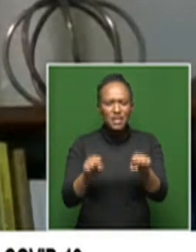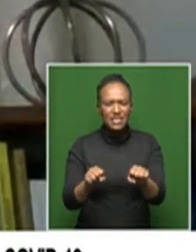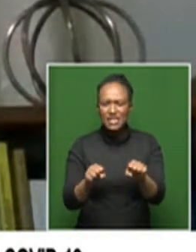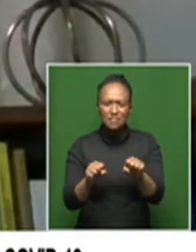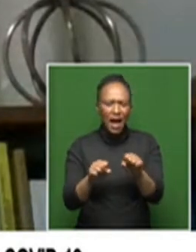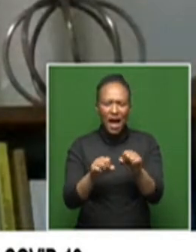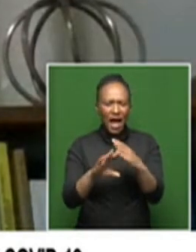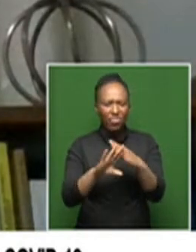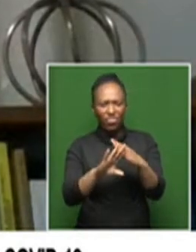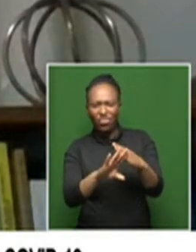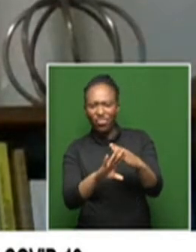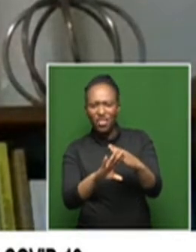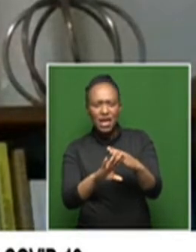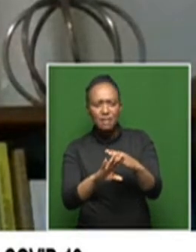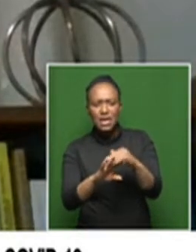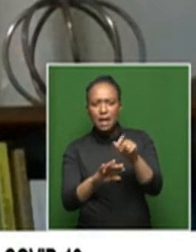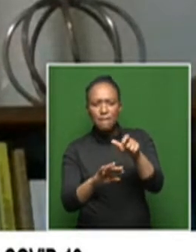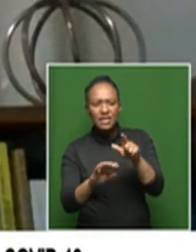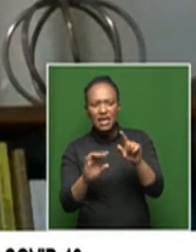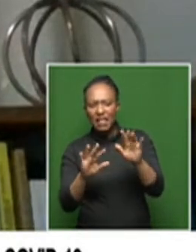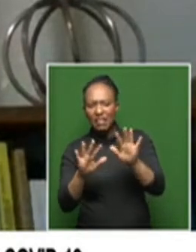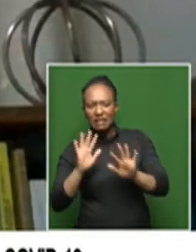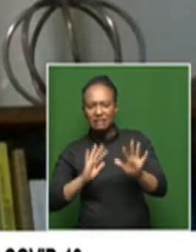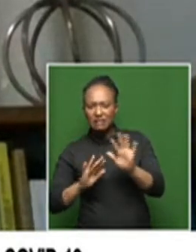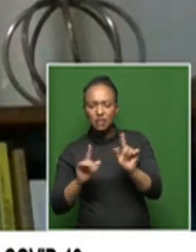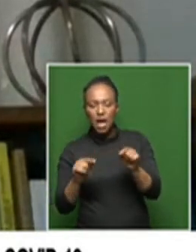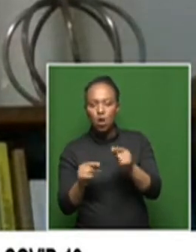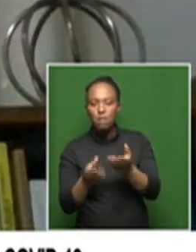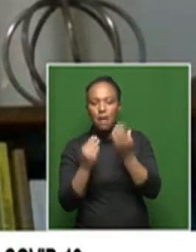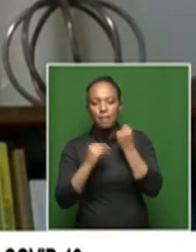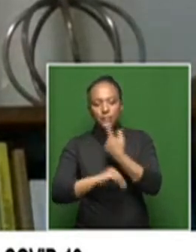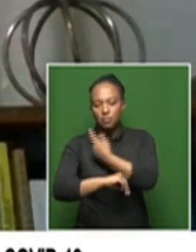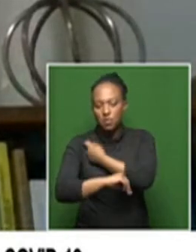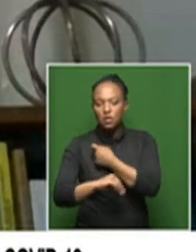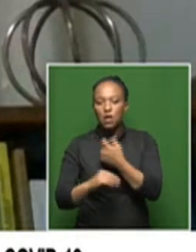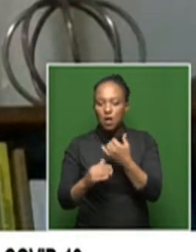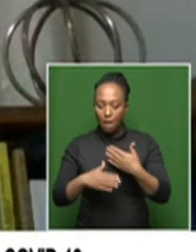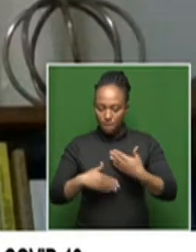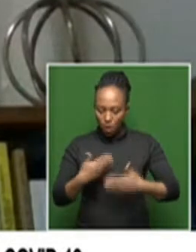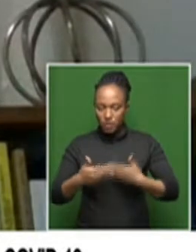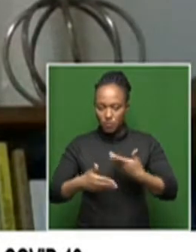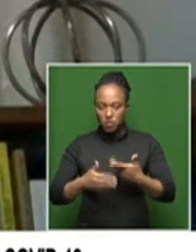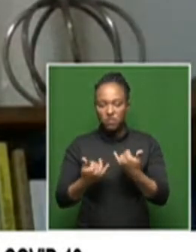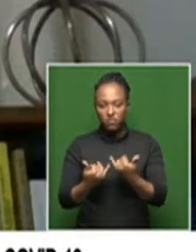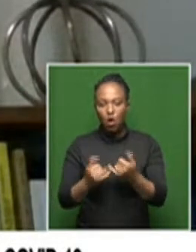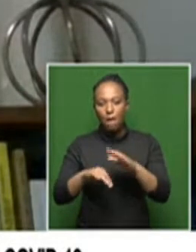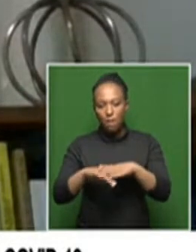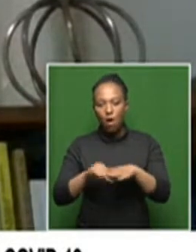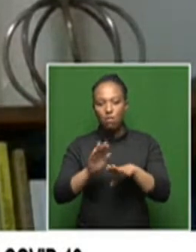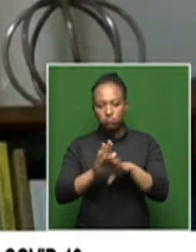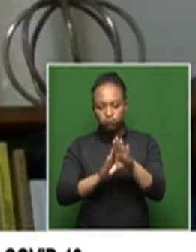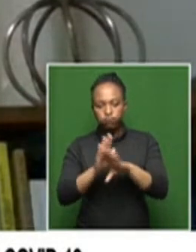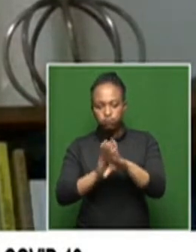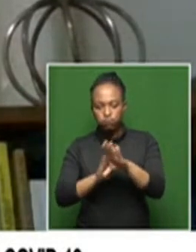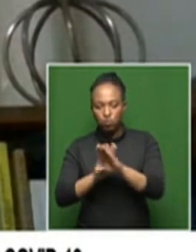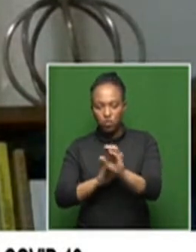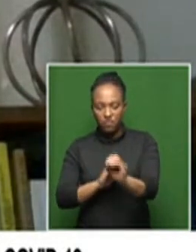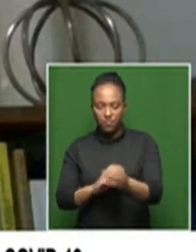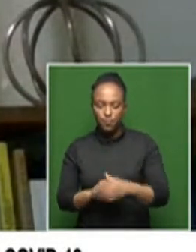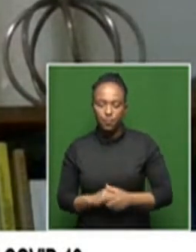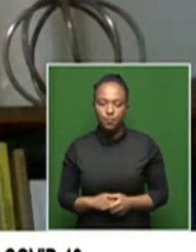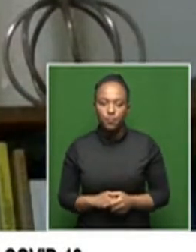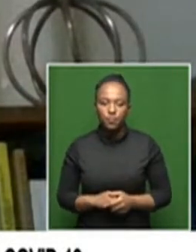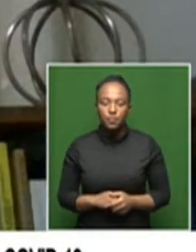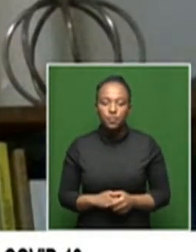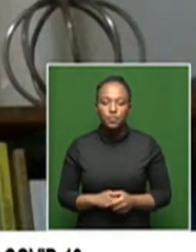people of receiving a vaccine, and therefore it's a continuous process of improvement. The one key thing that